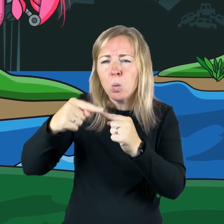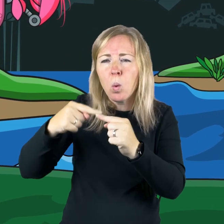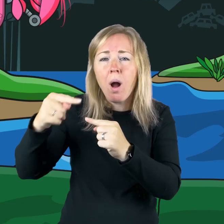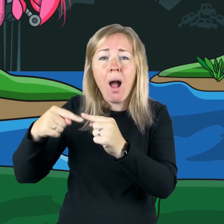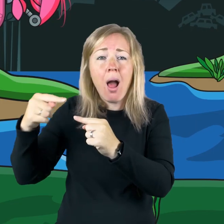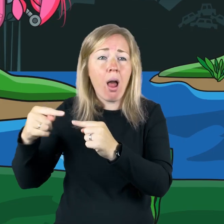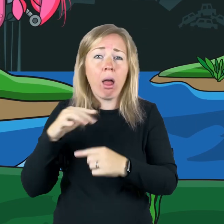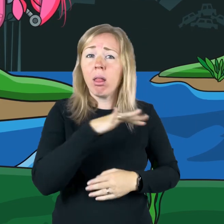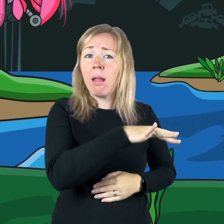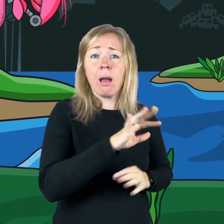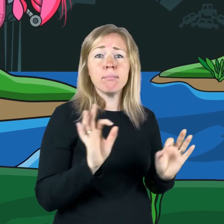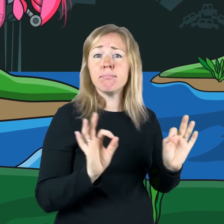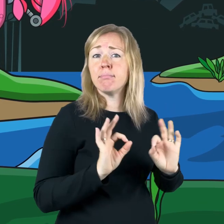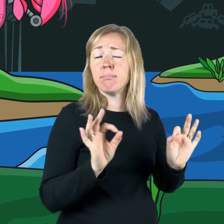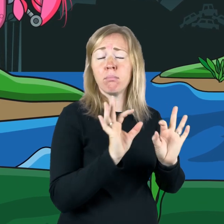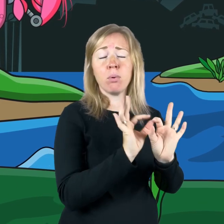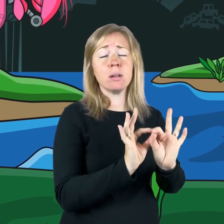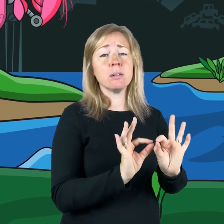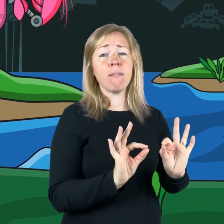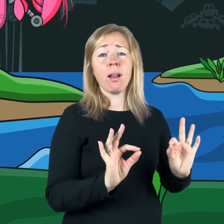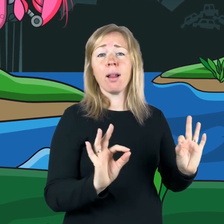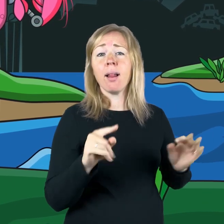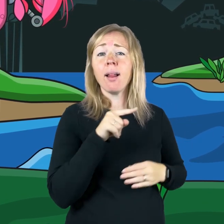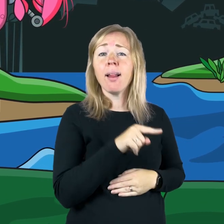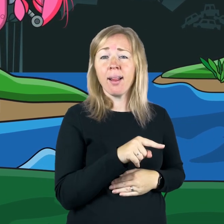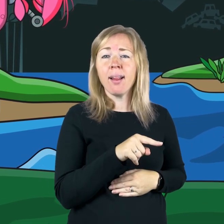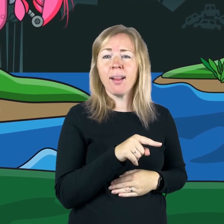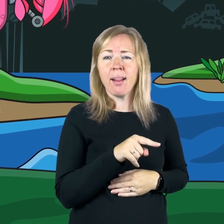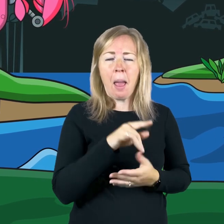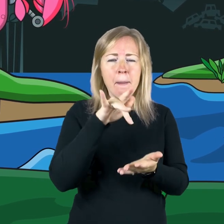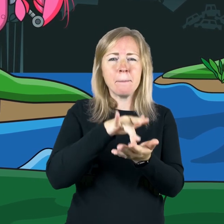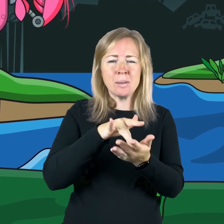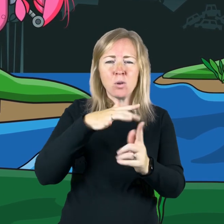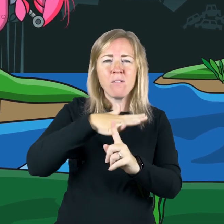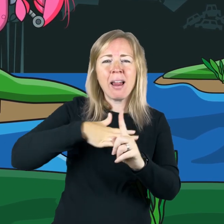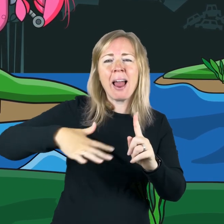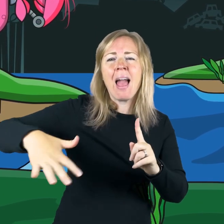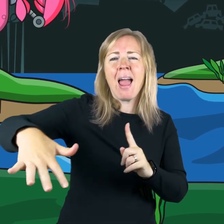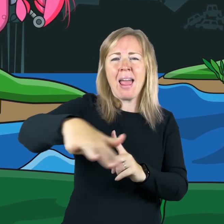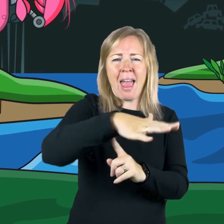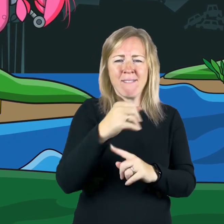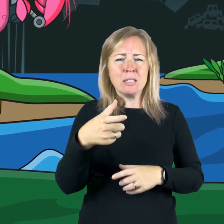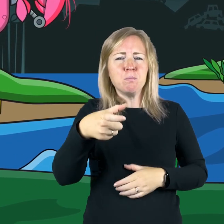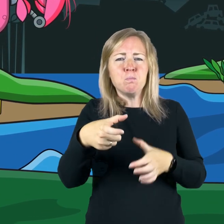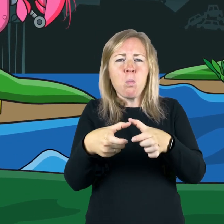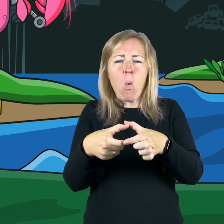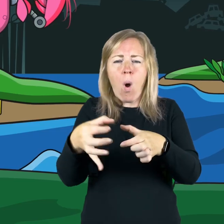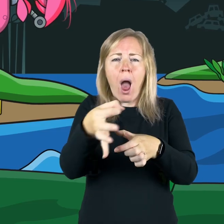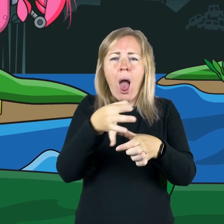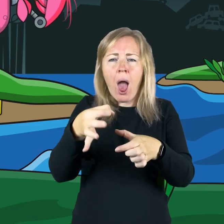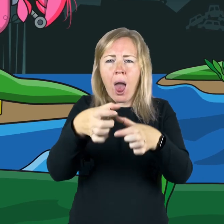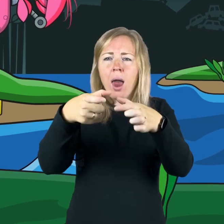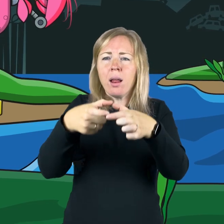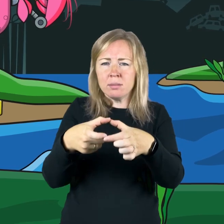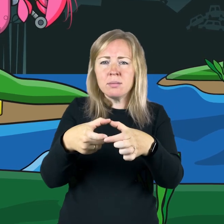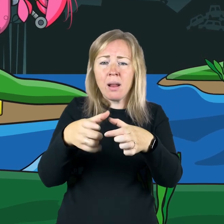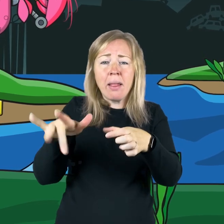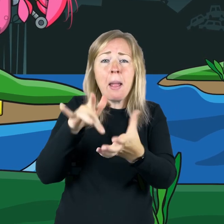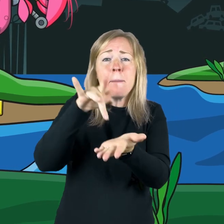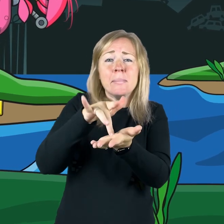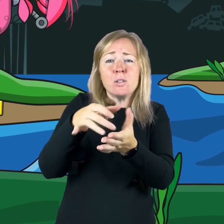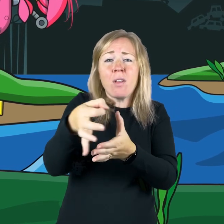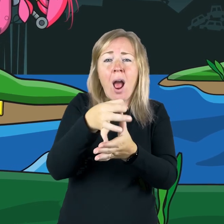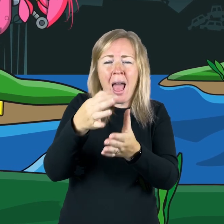silent paradise. In the middle of the lake was a small island, and in the middle of the island was an